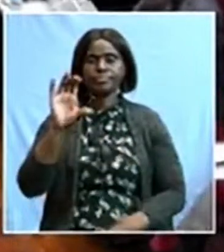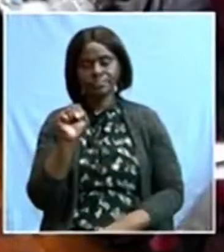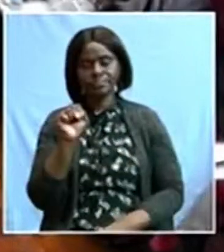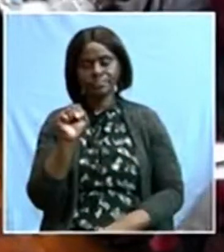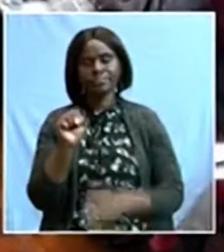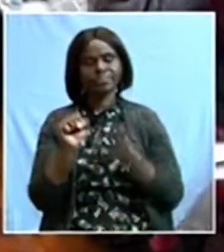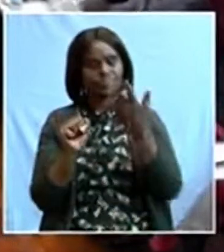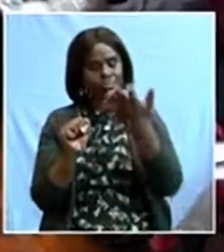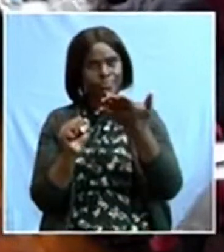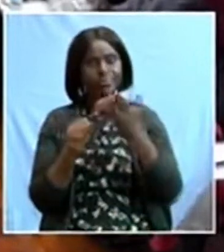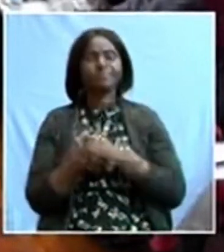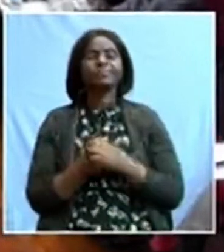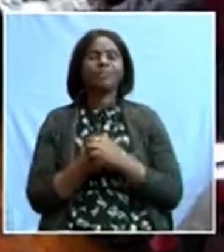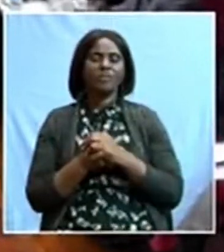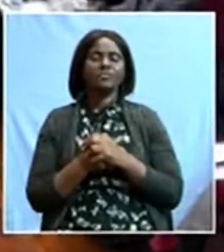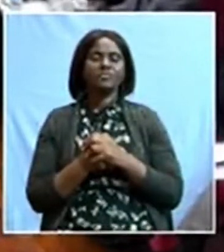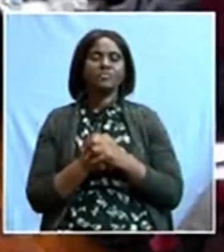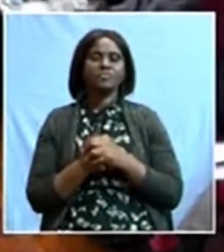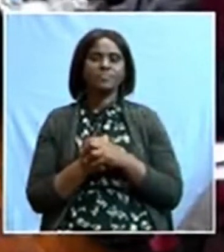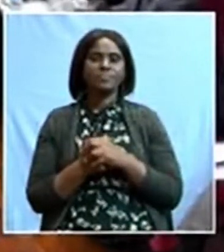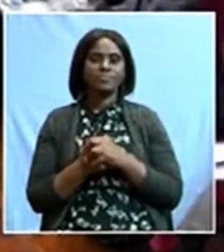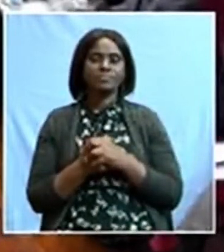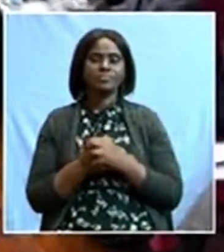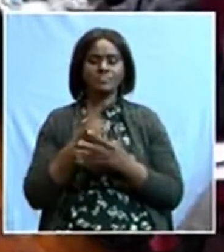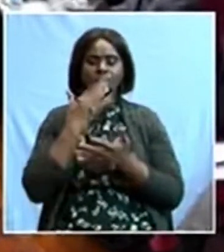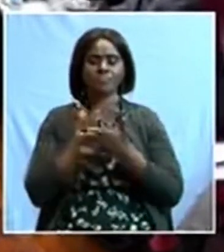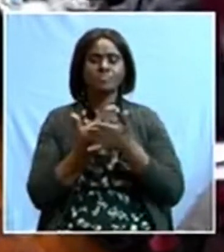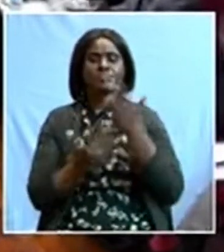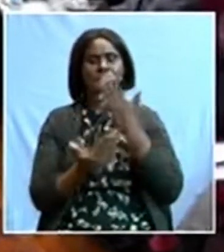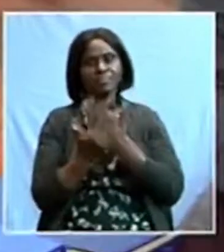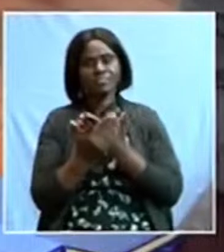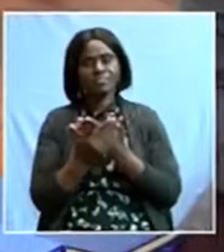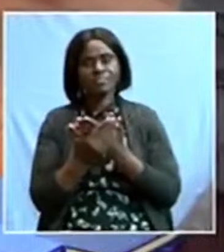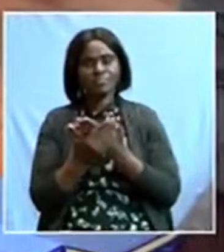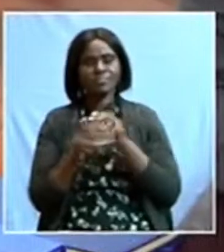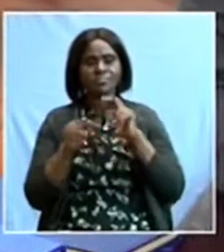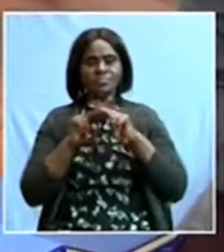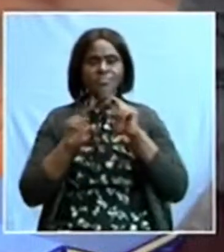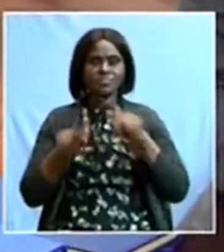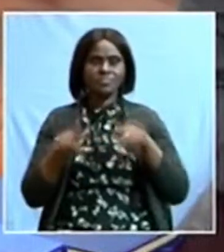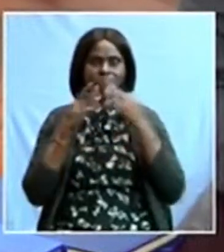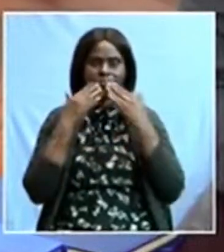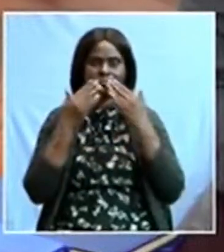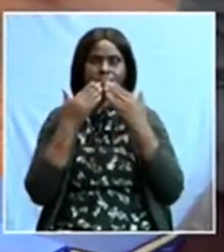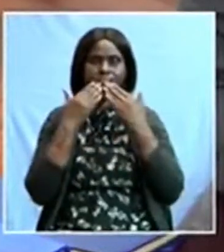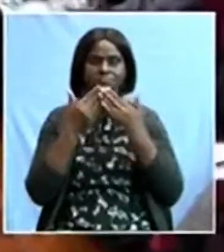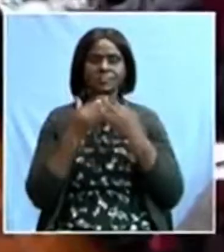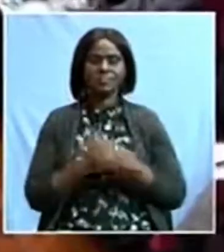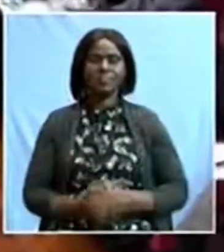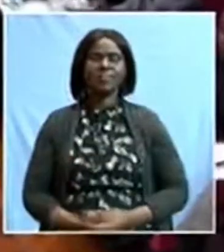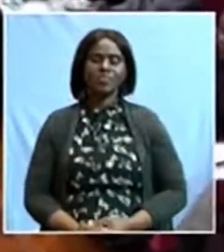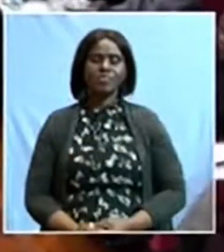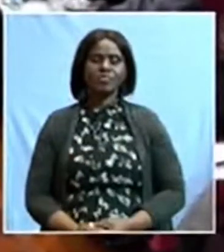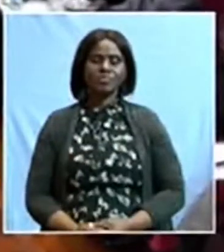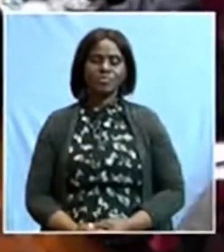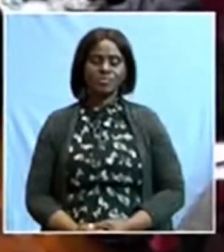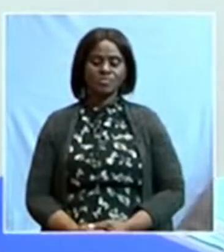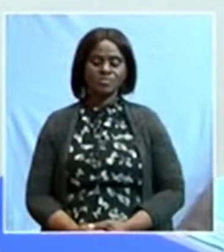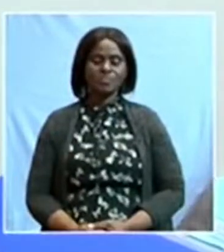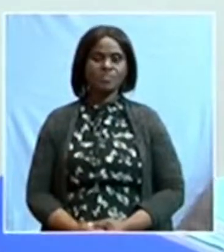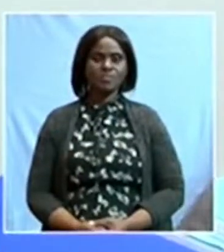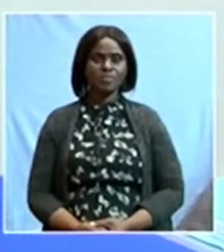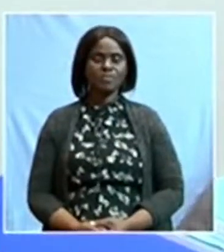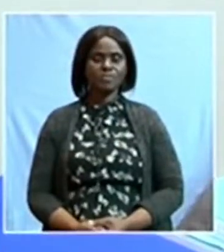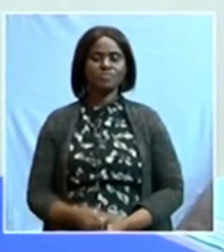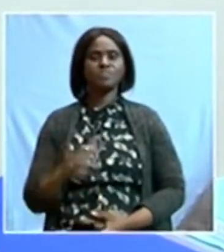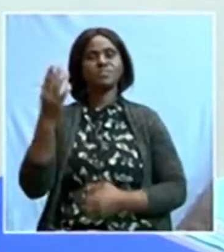Good morning, Chair. Thank you. Thank you. I wish